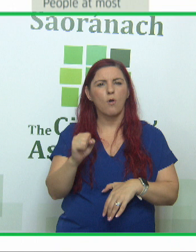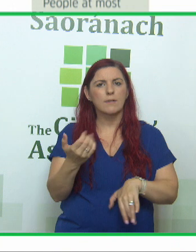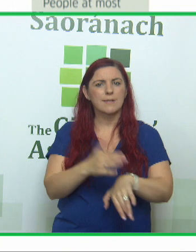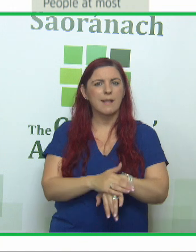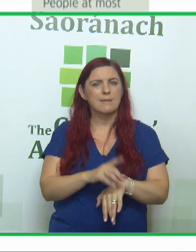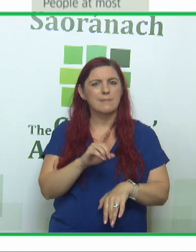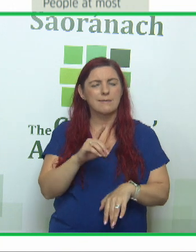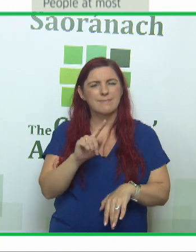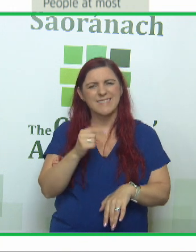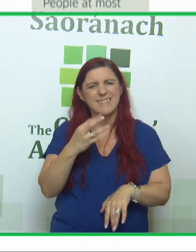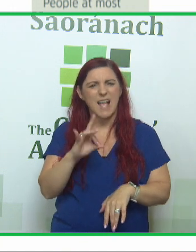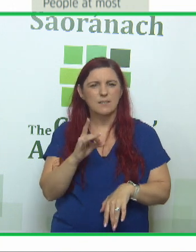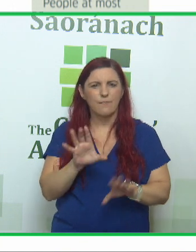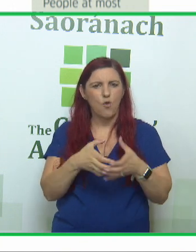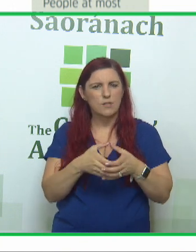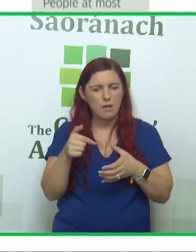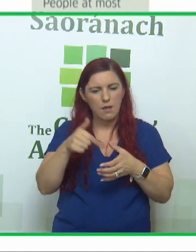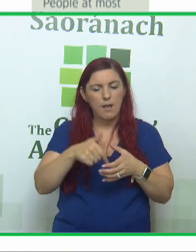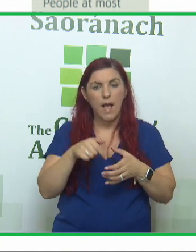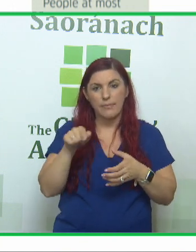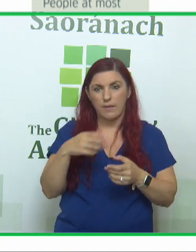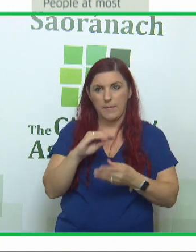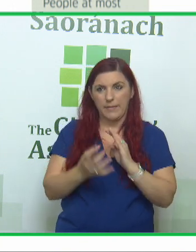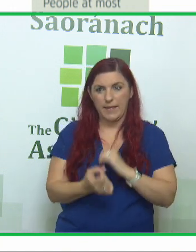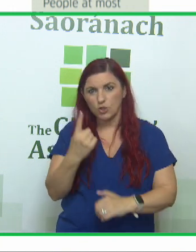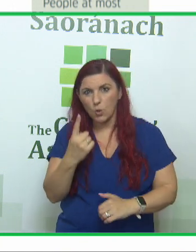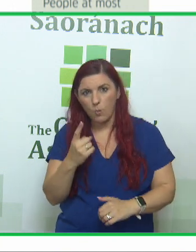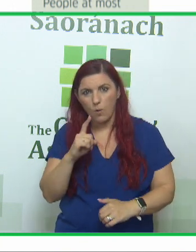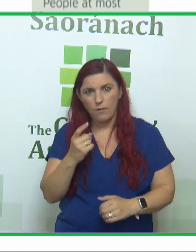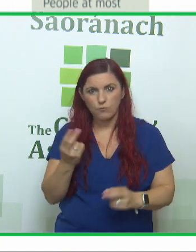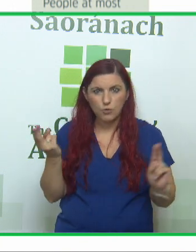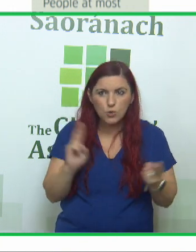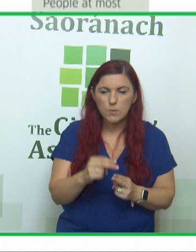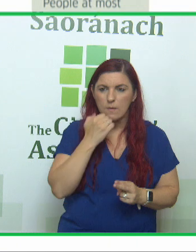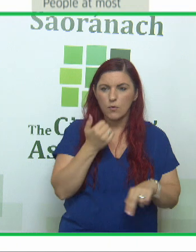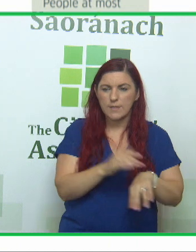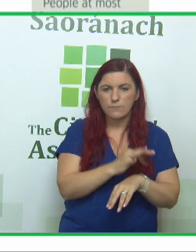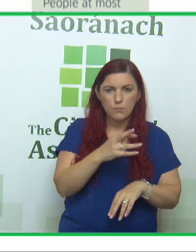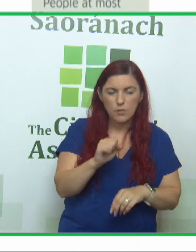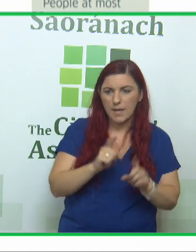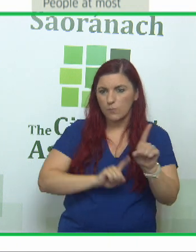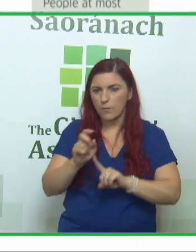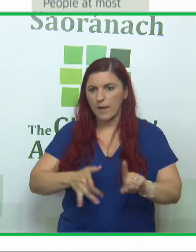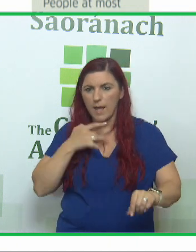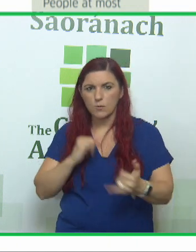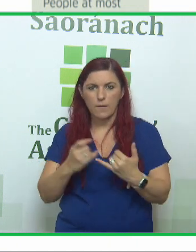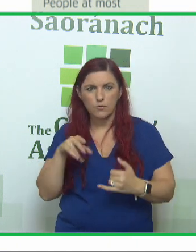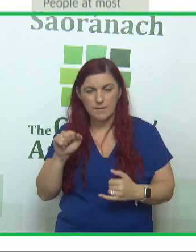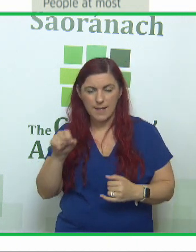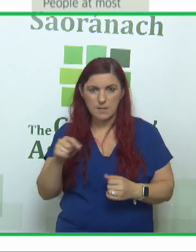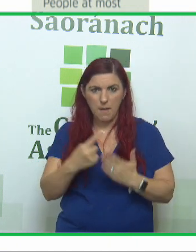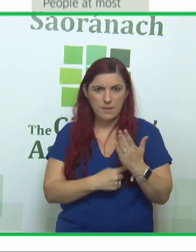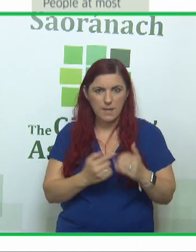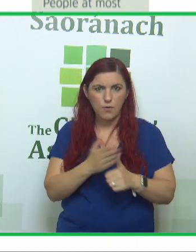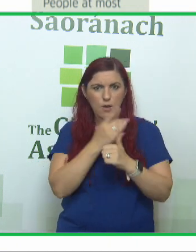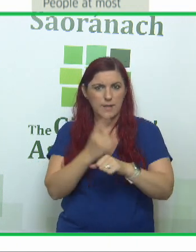force, which has made the issue of reducing drug deaths and improving the lives of people who use drugs a policy priority.